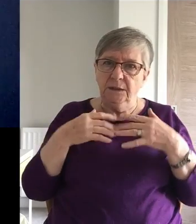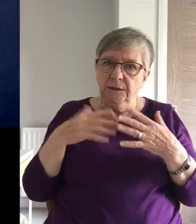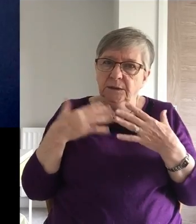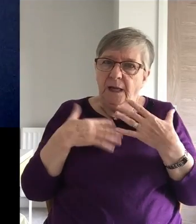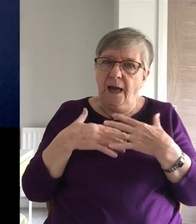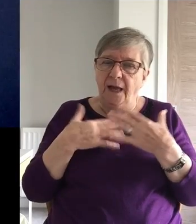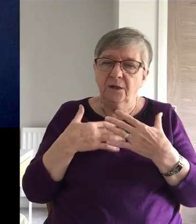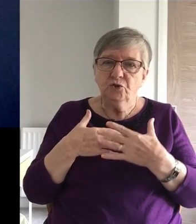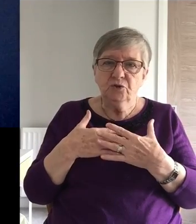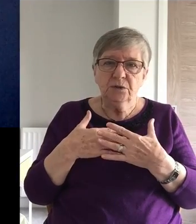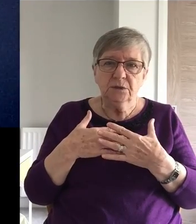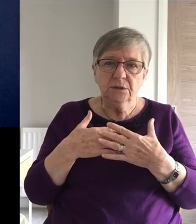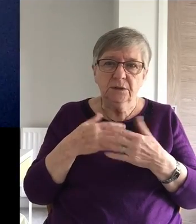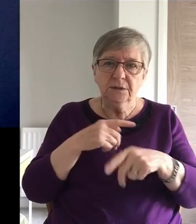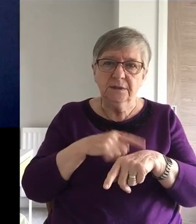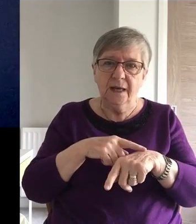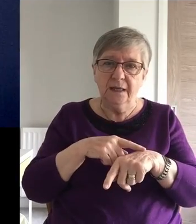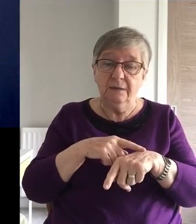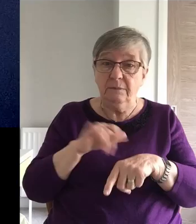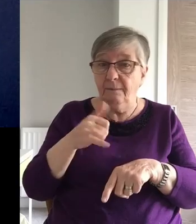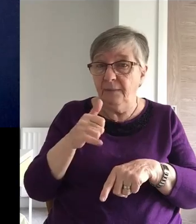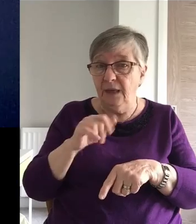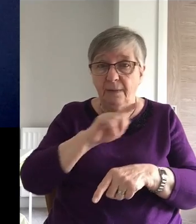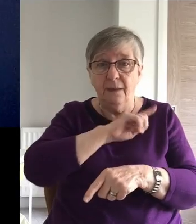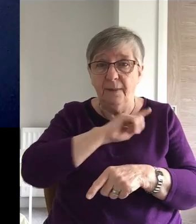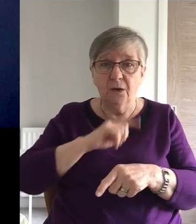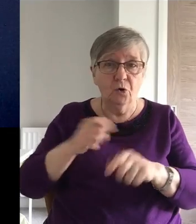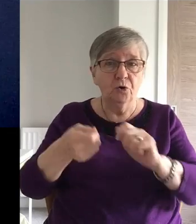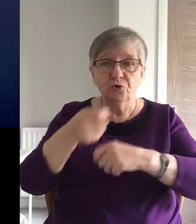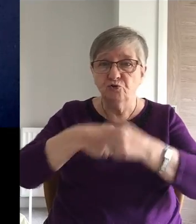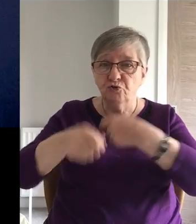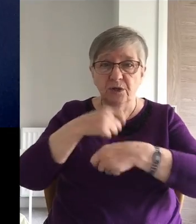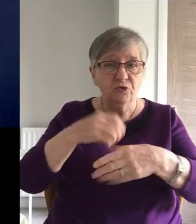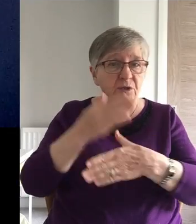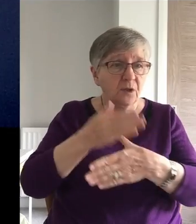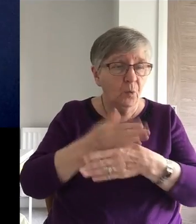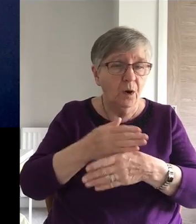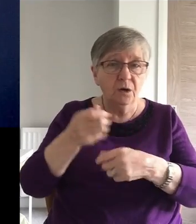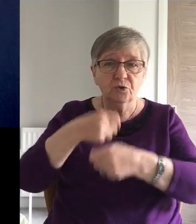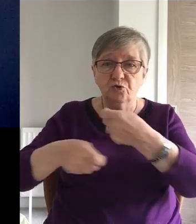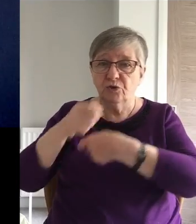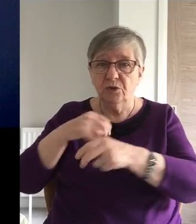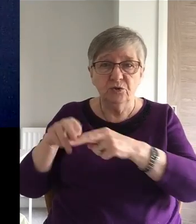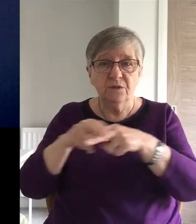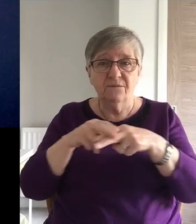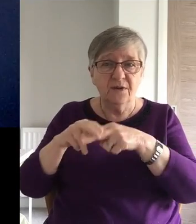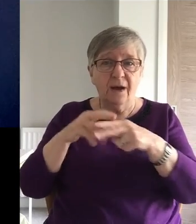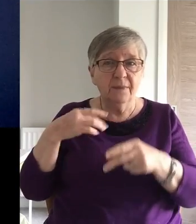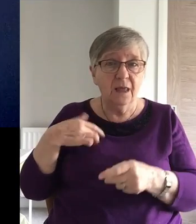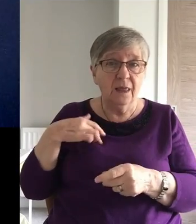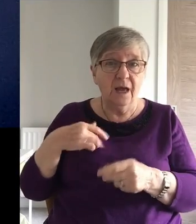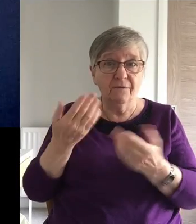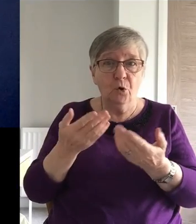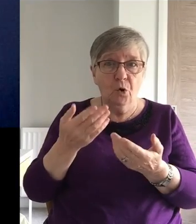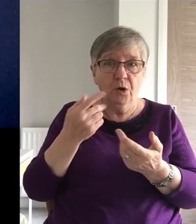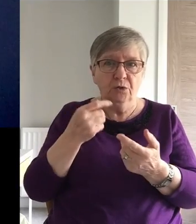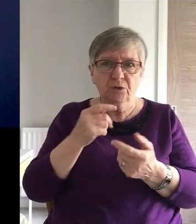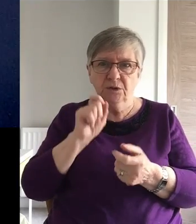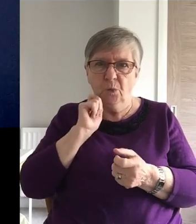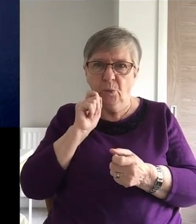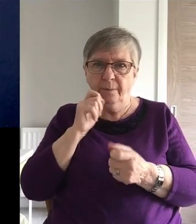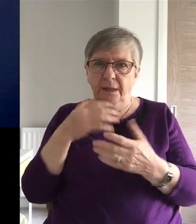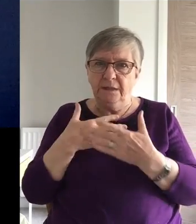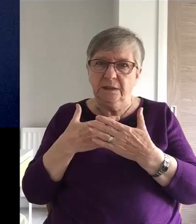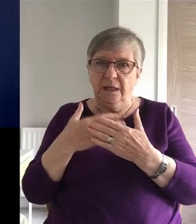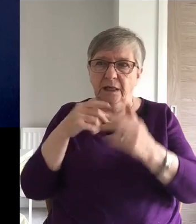time, whether it's because changes at work or changes in family life, or just because being out and about in the community